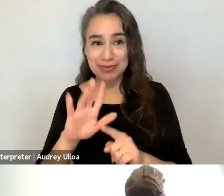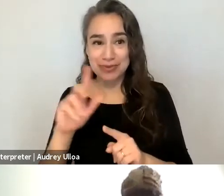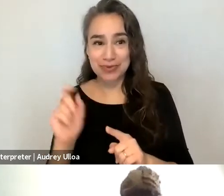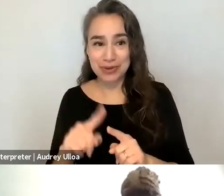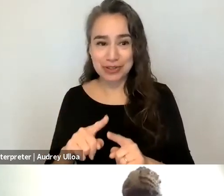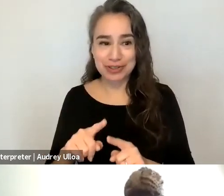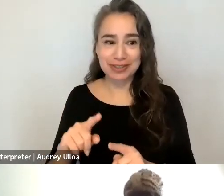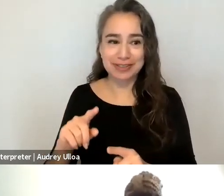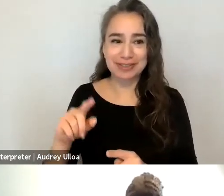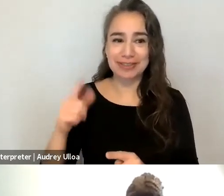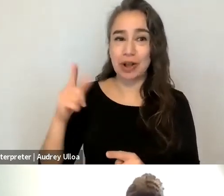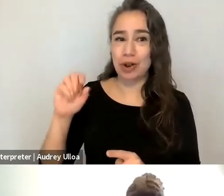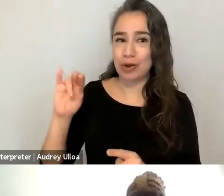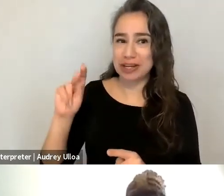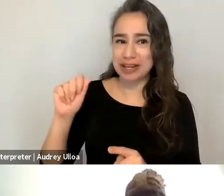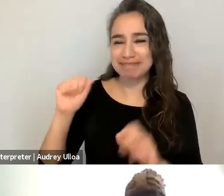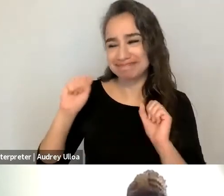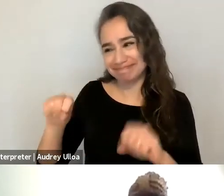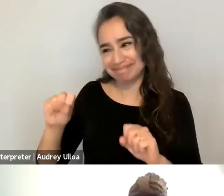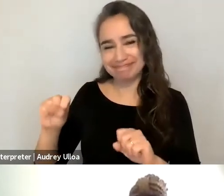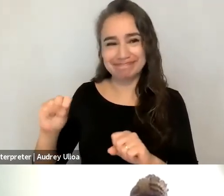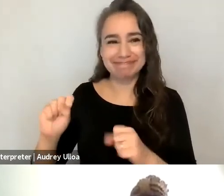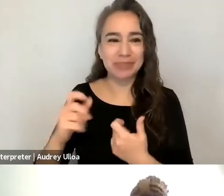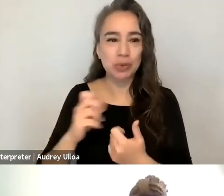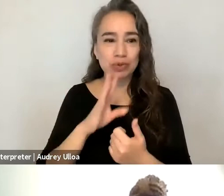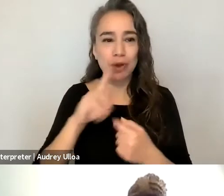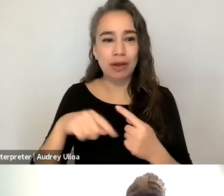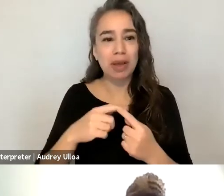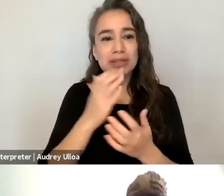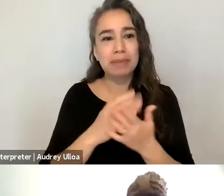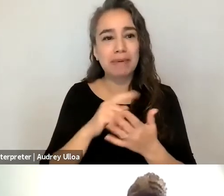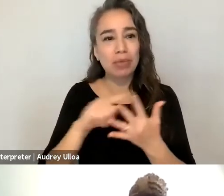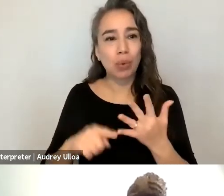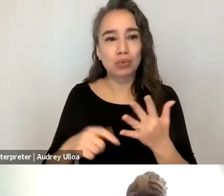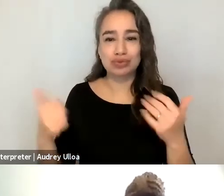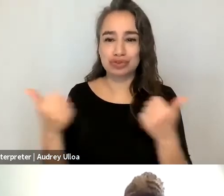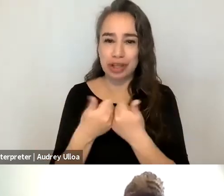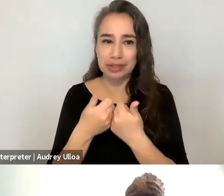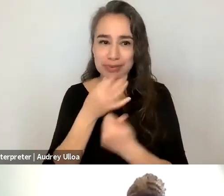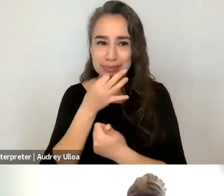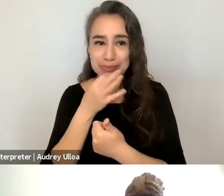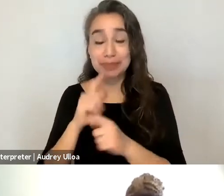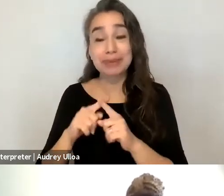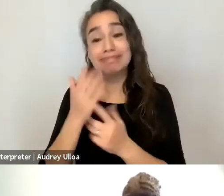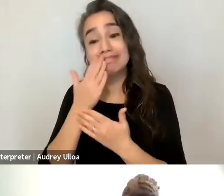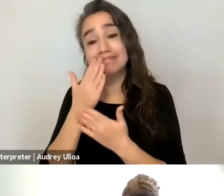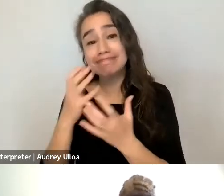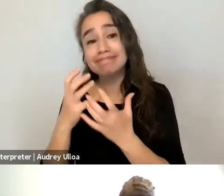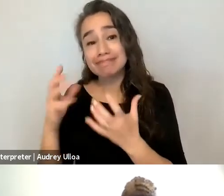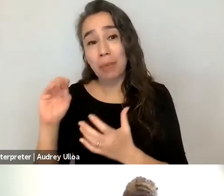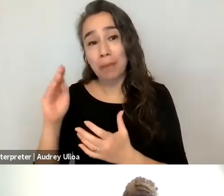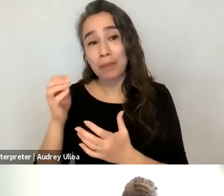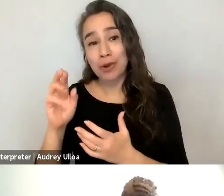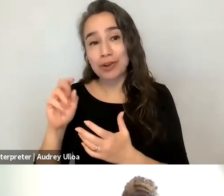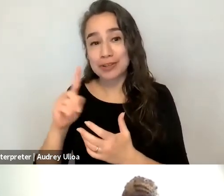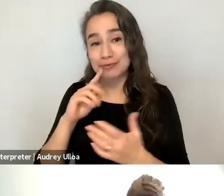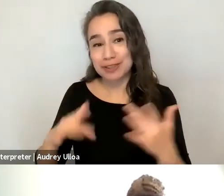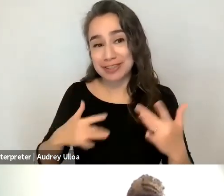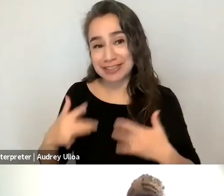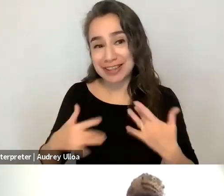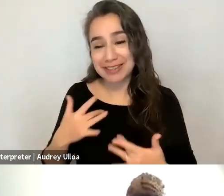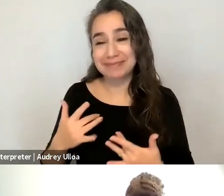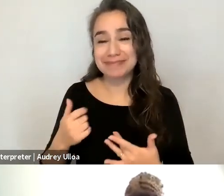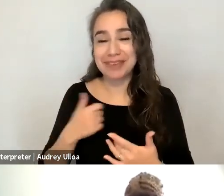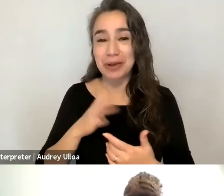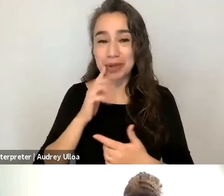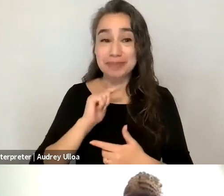Yep, you certainly did. That was great. And we're going to talk about some of those challenges coming up, but thanks a lot, Omar. That's really exciting. So I'll